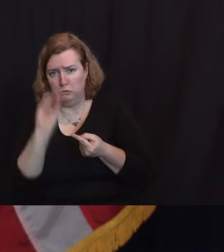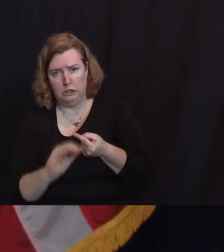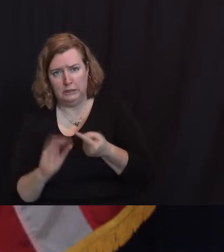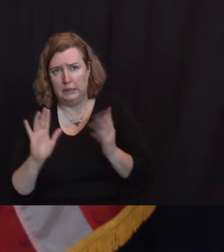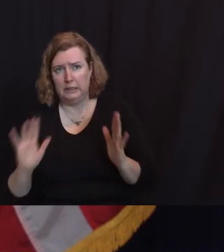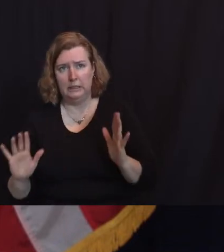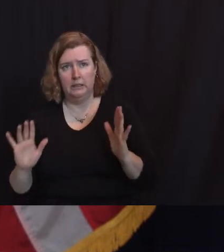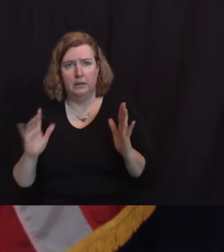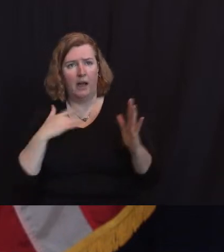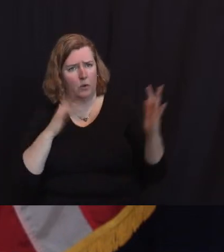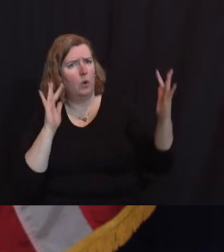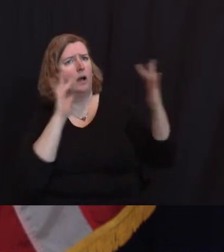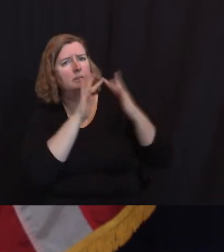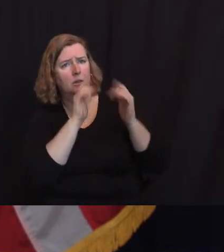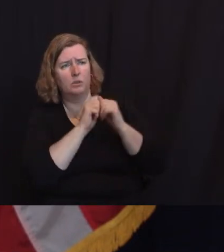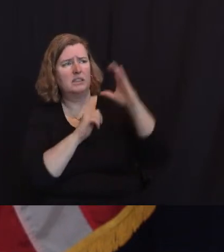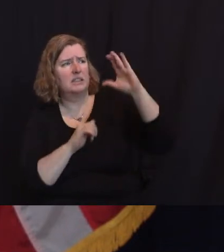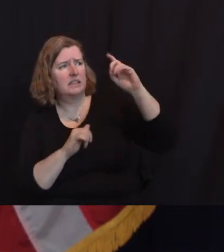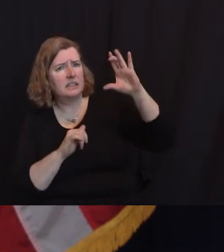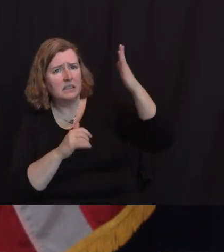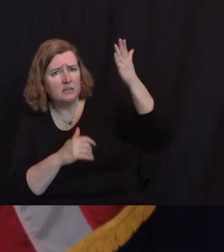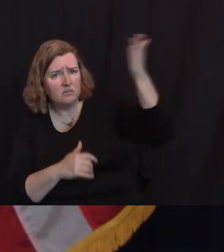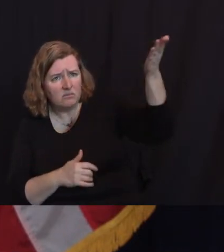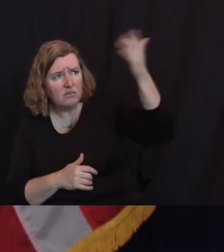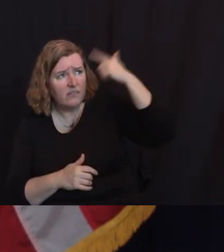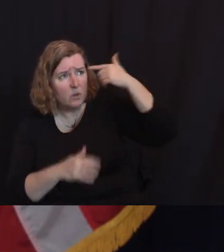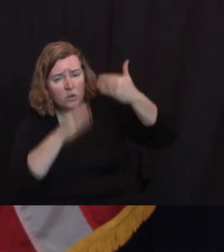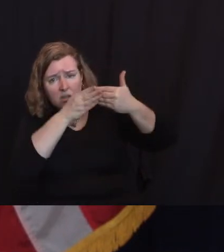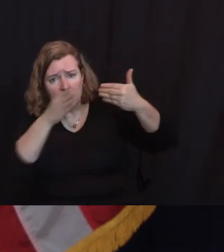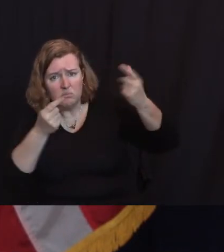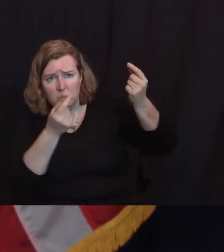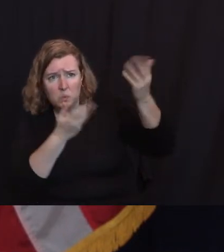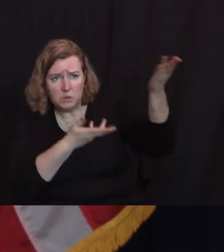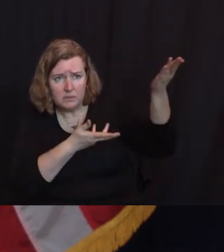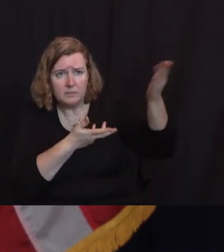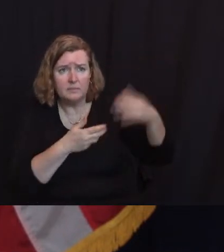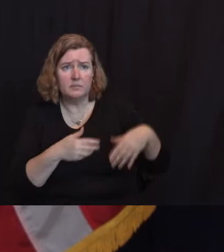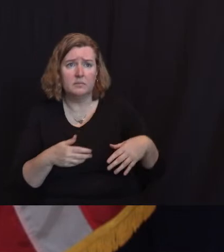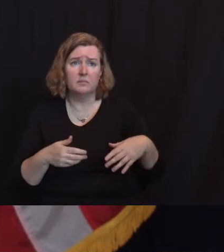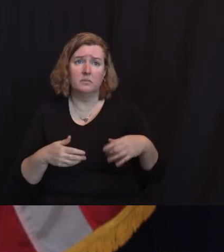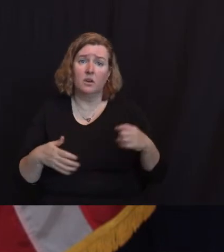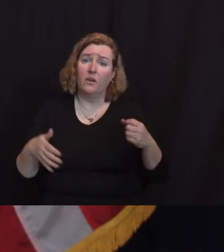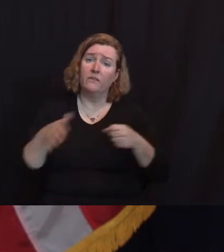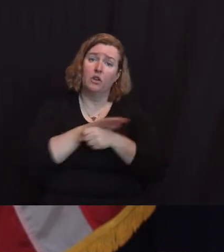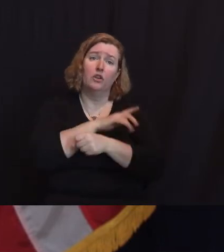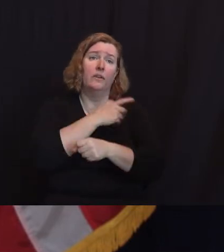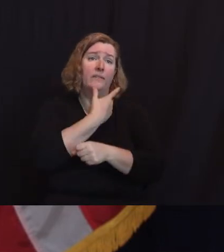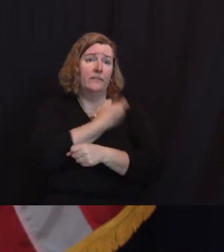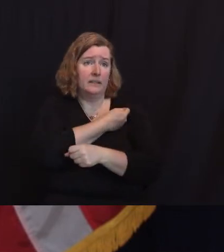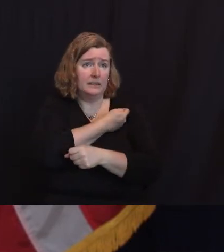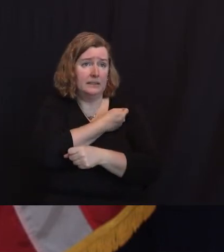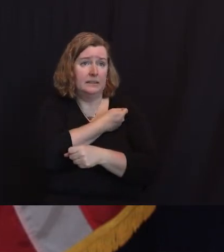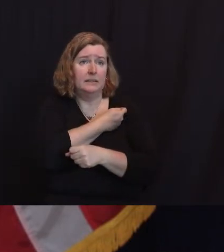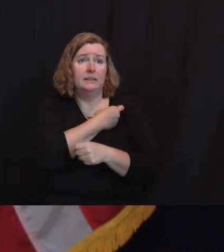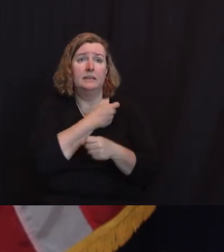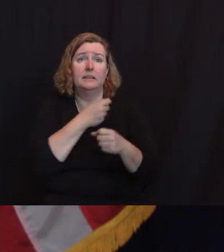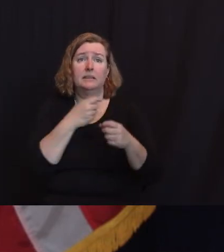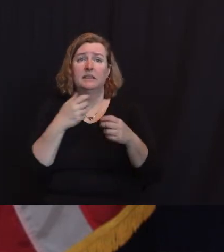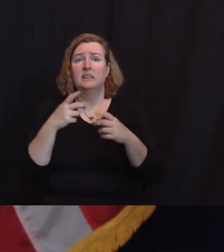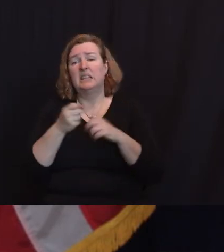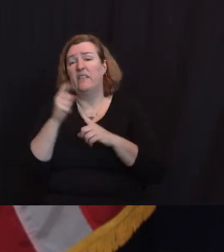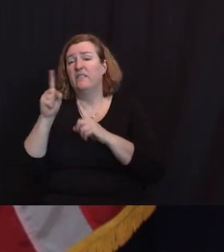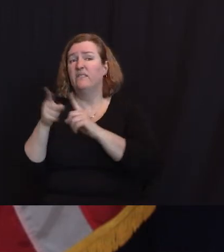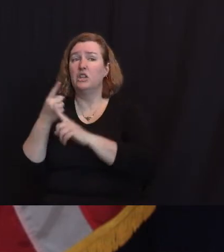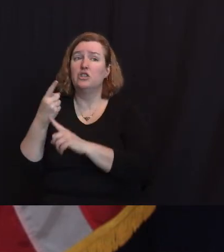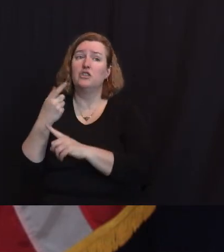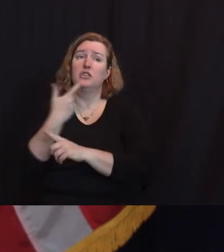service about that. And I do want to distinguish those from fully vaccinated individuals, for those who might have gotten the first dose of a